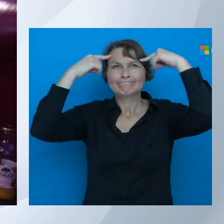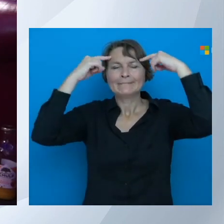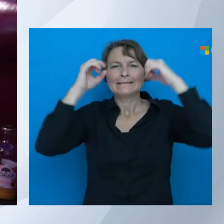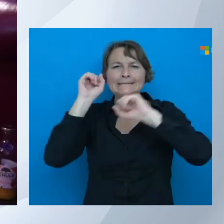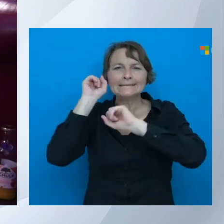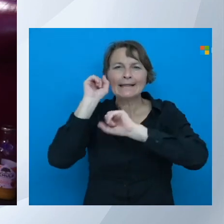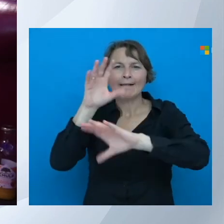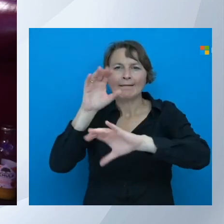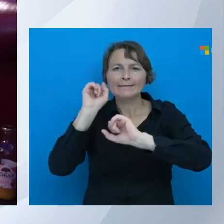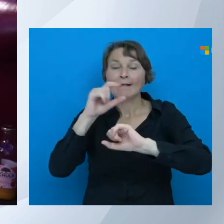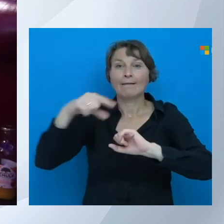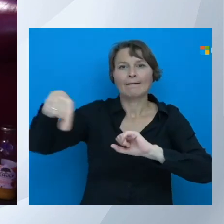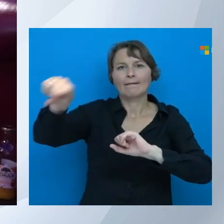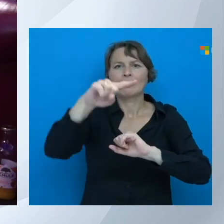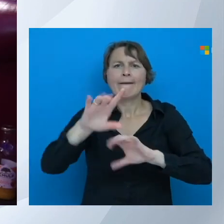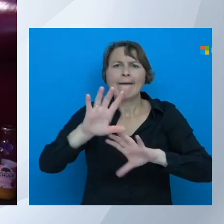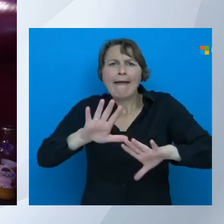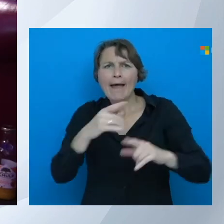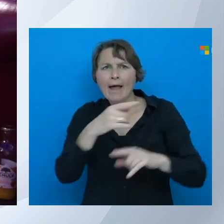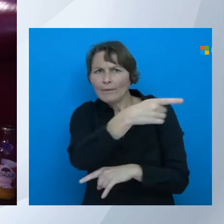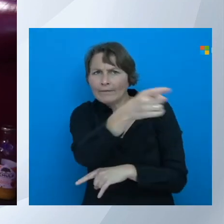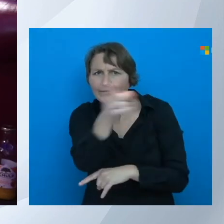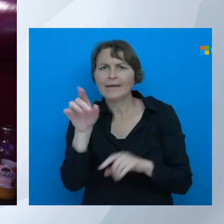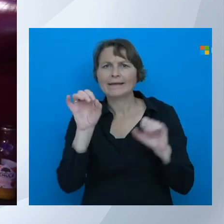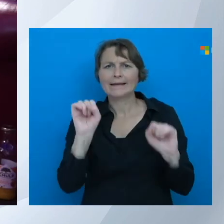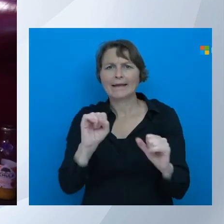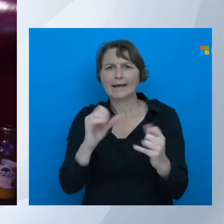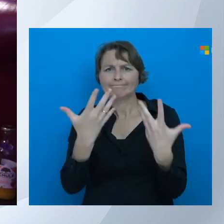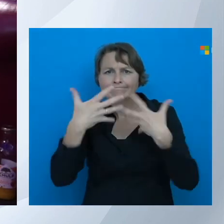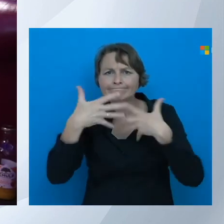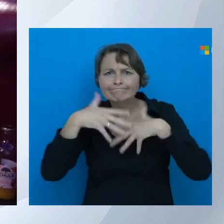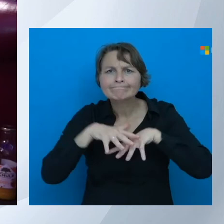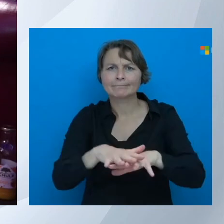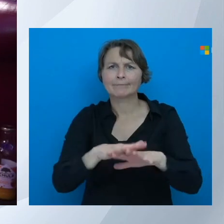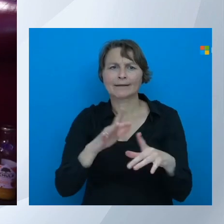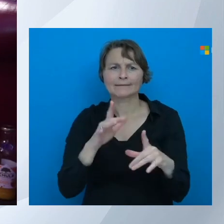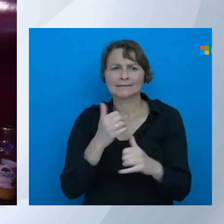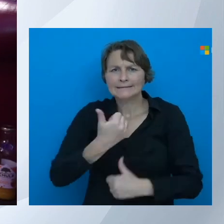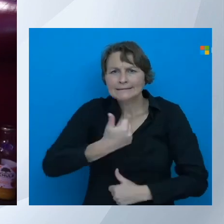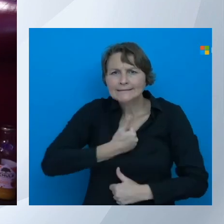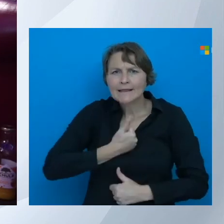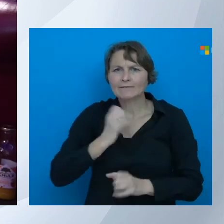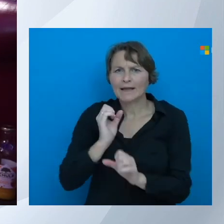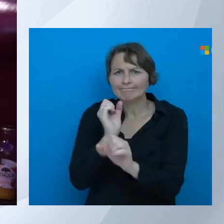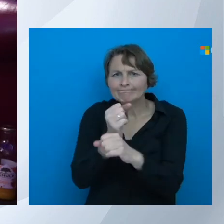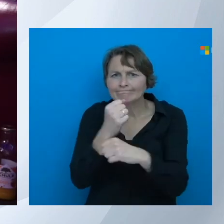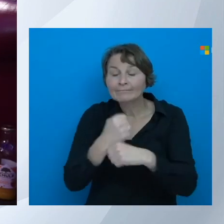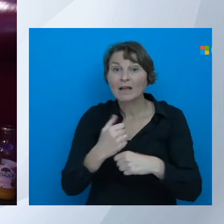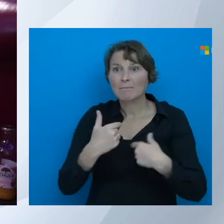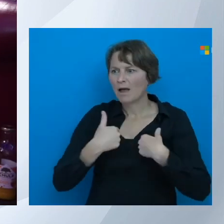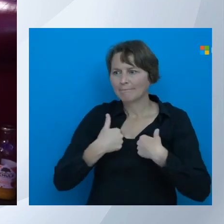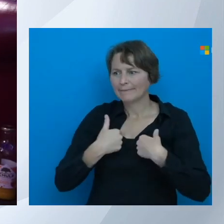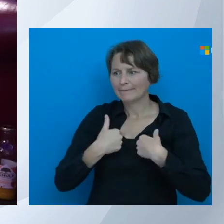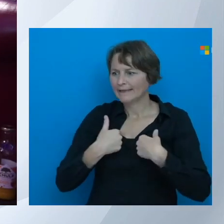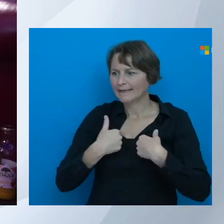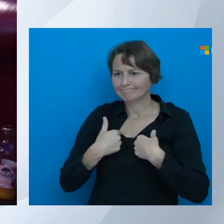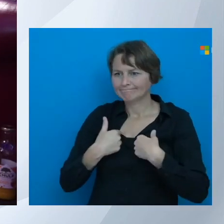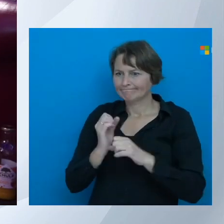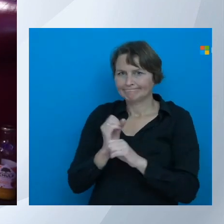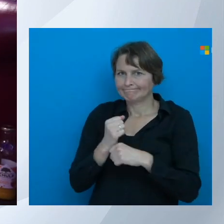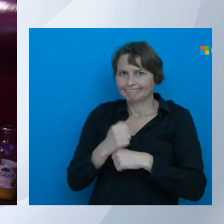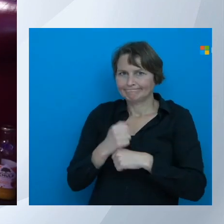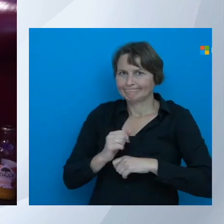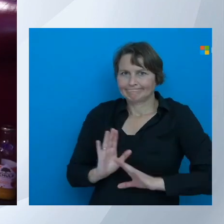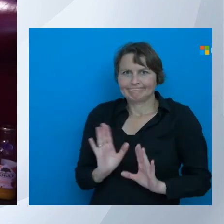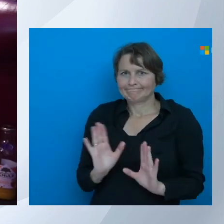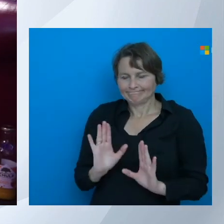do implementations and create stuff, but I'm not actually creating anymore. So doing this